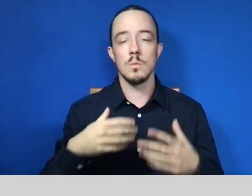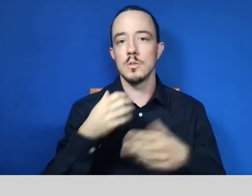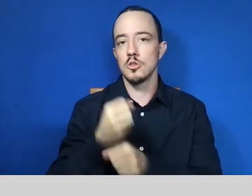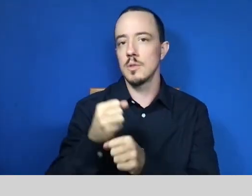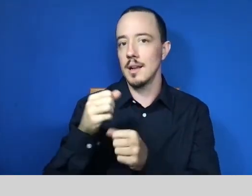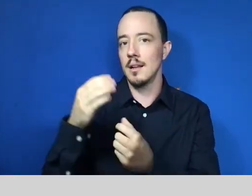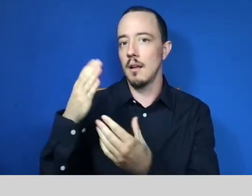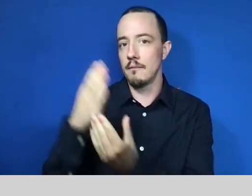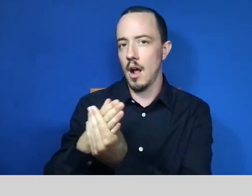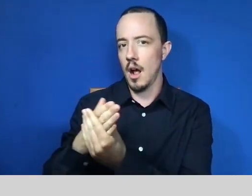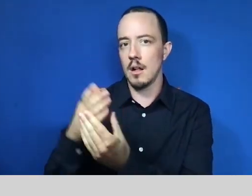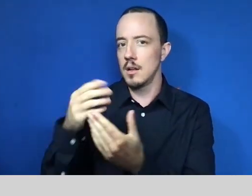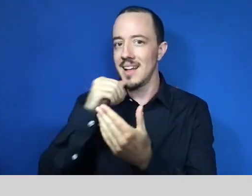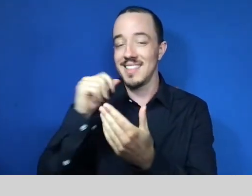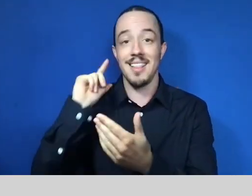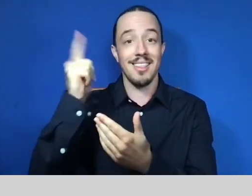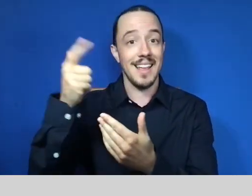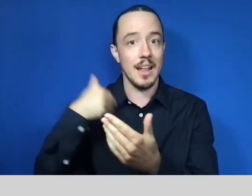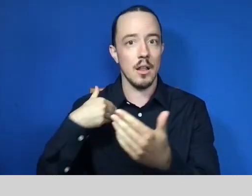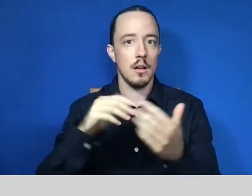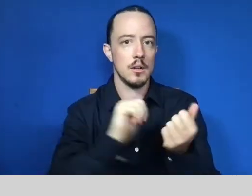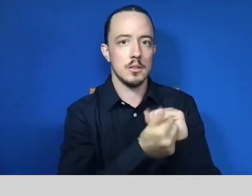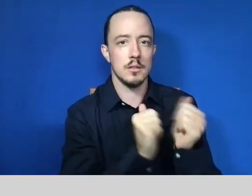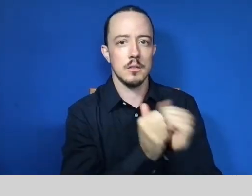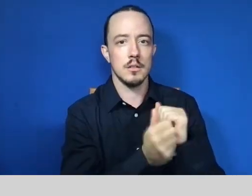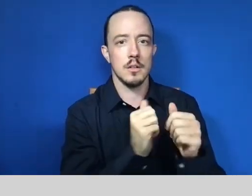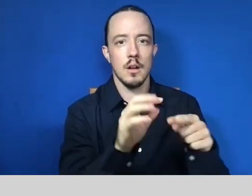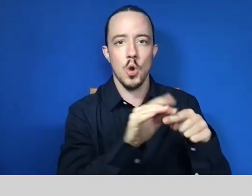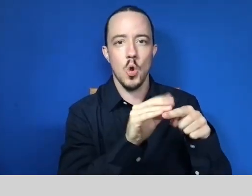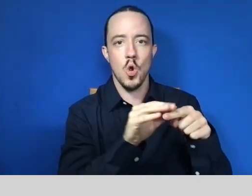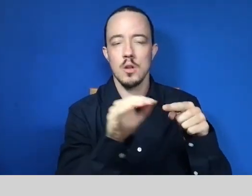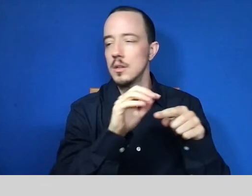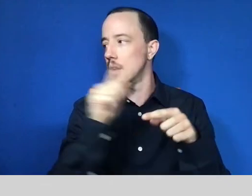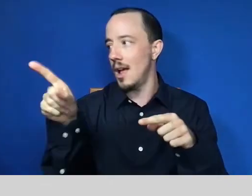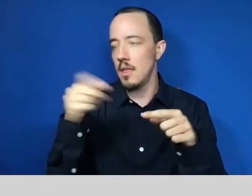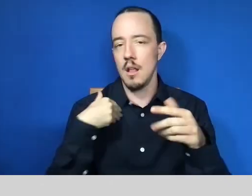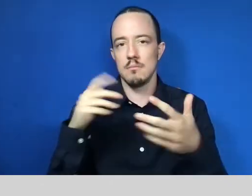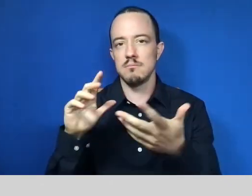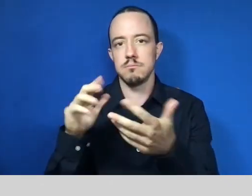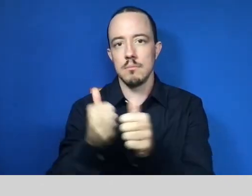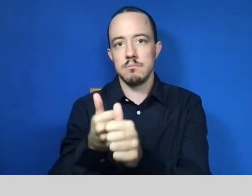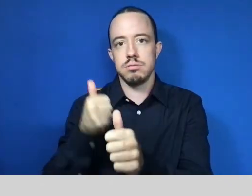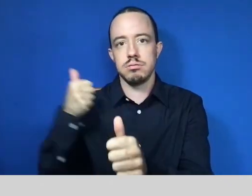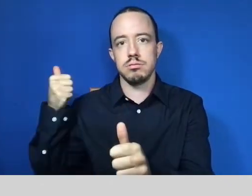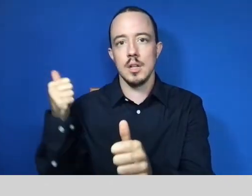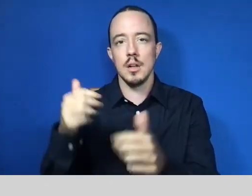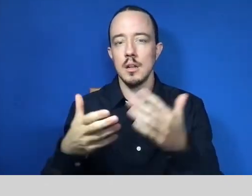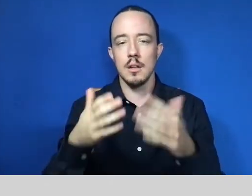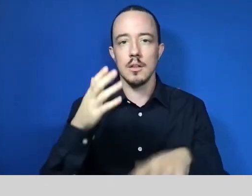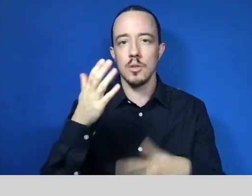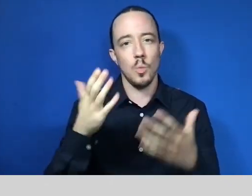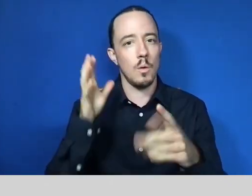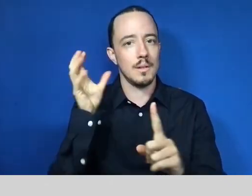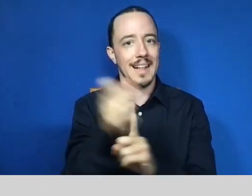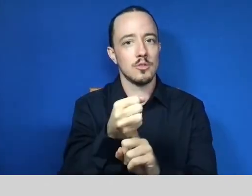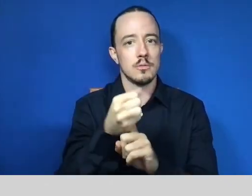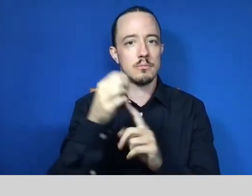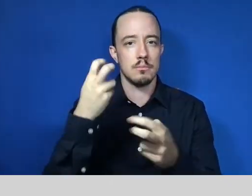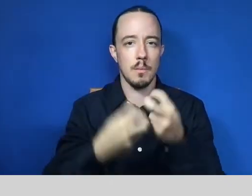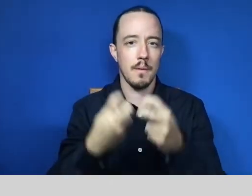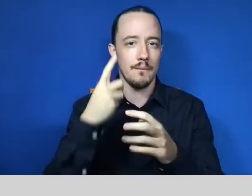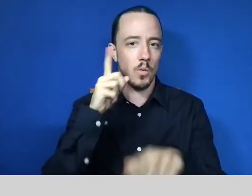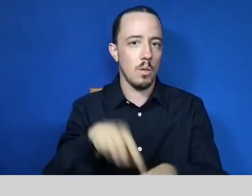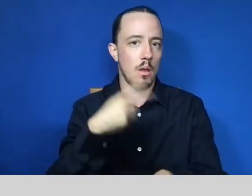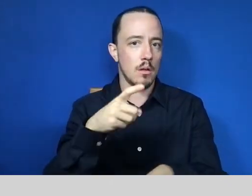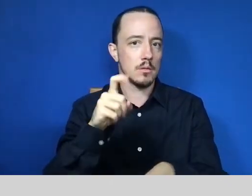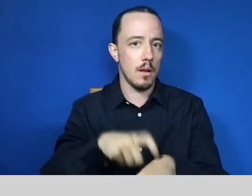inconsistent stub file, you would not be able to see the problem for quite a long time.